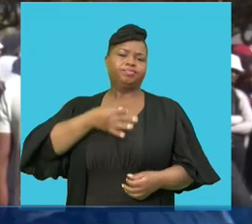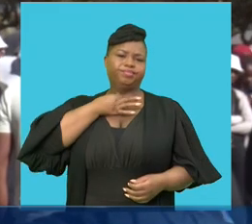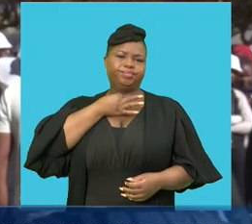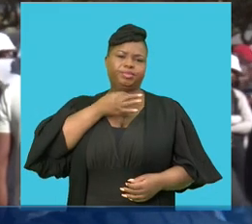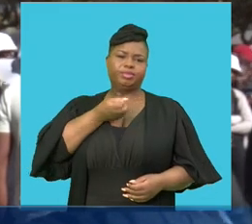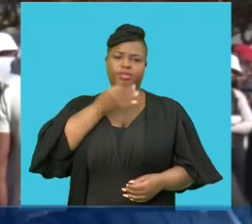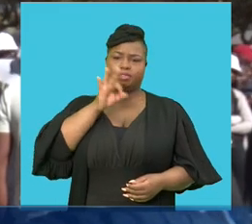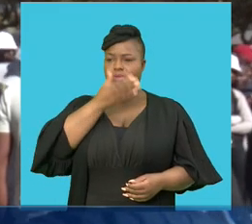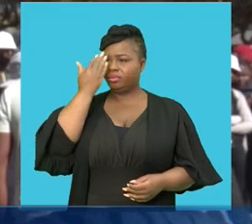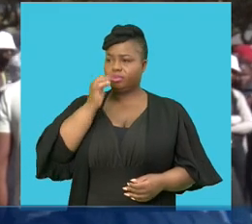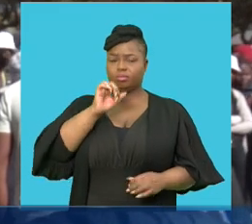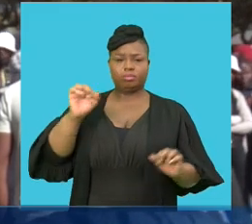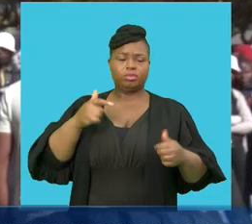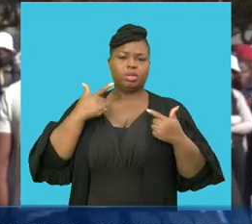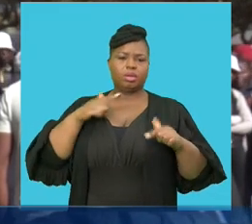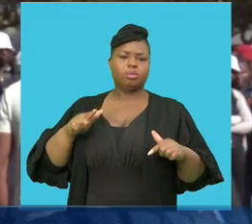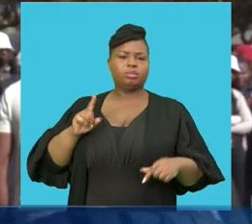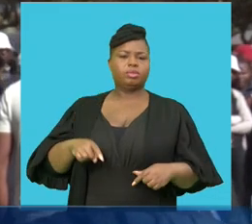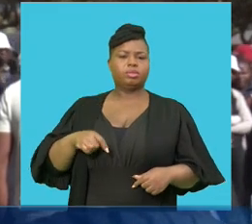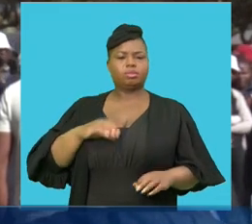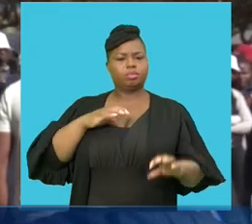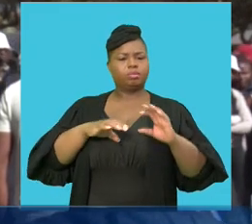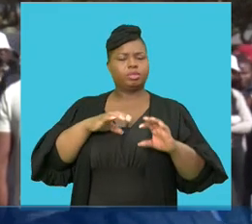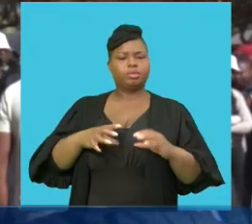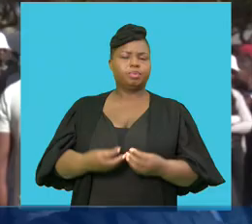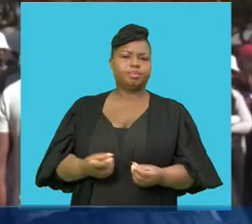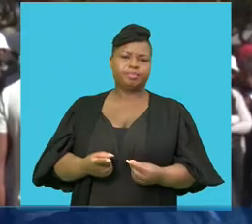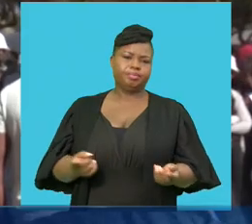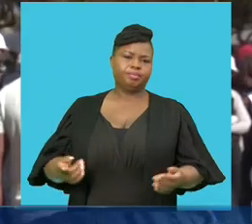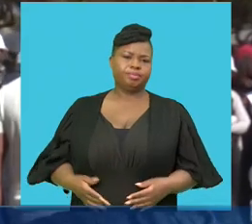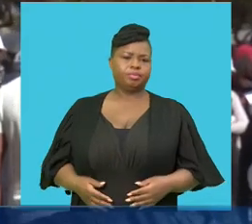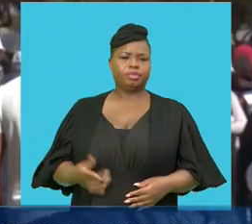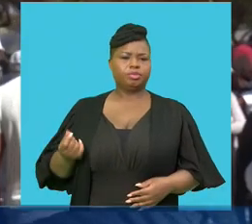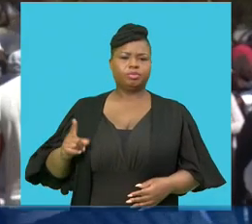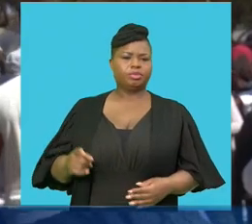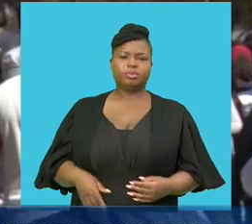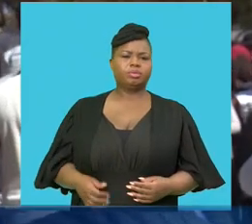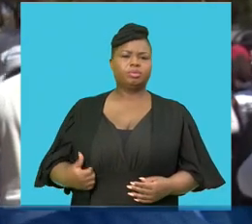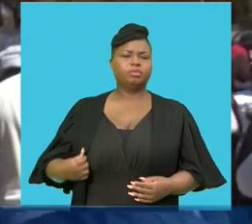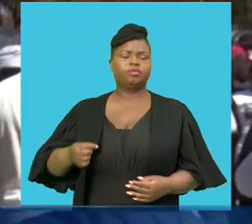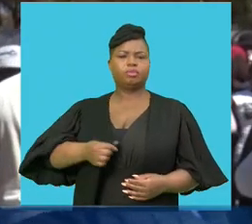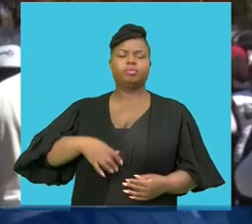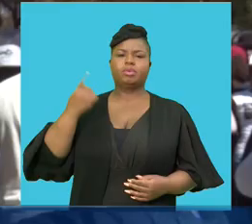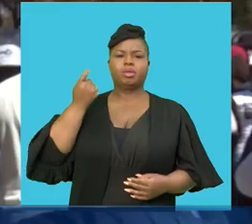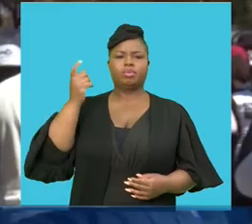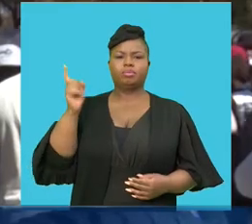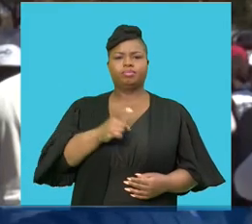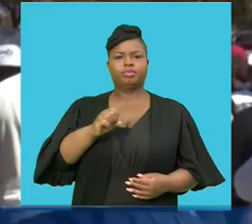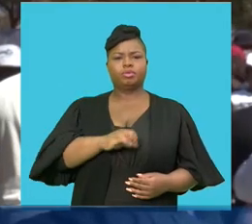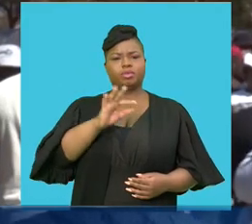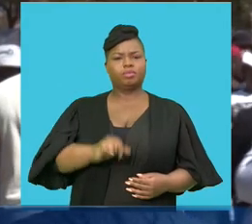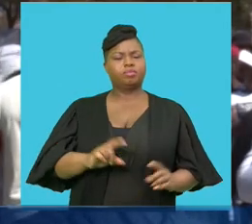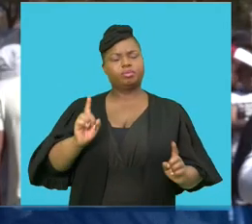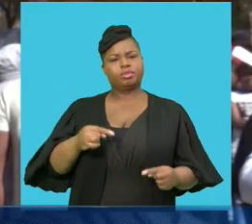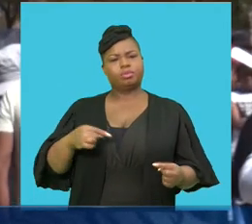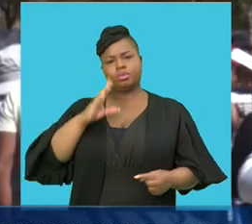I don't know their ethnic languages there, I should be able to communicate with them. So what are you doing from Malawi, for instance, coming to South Africa, you